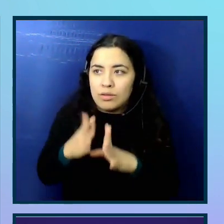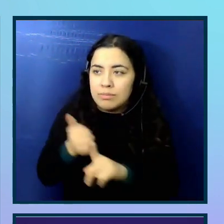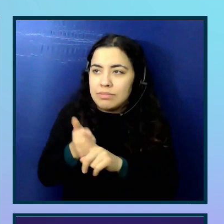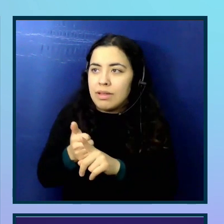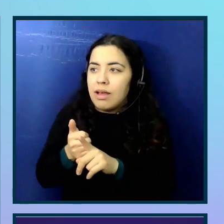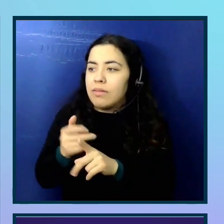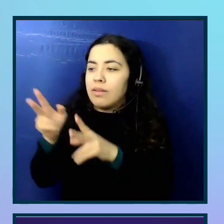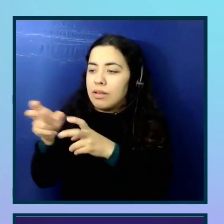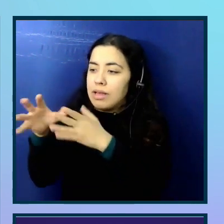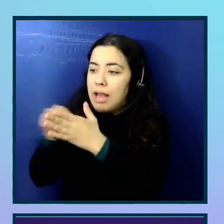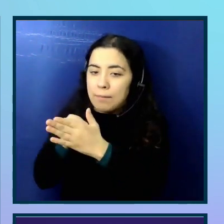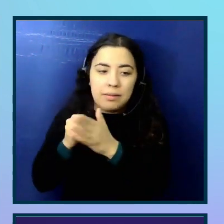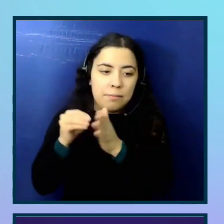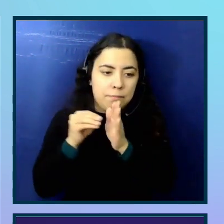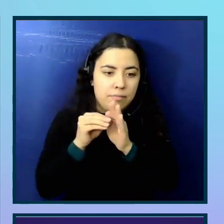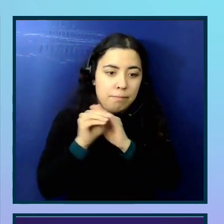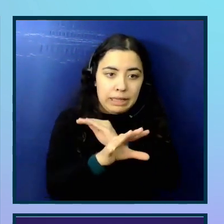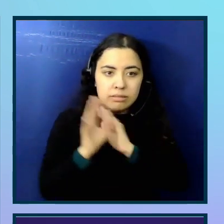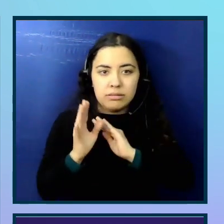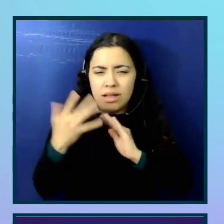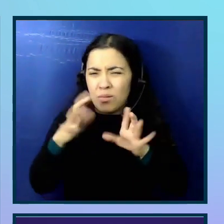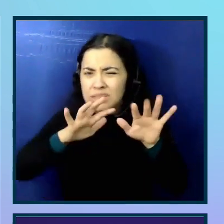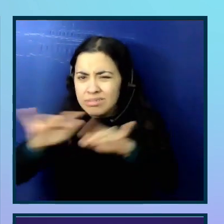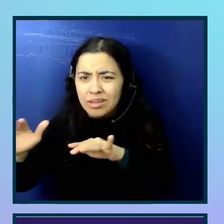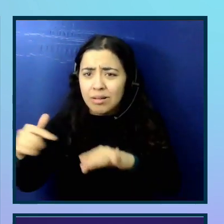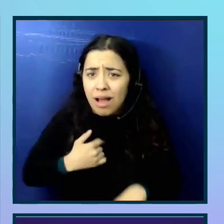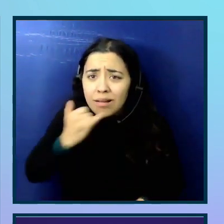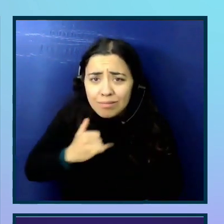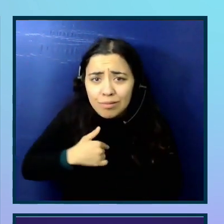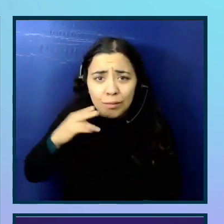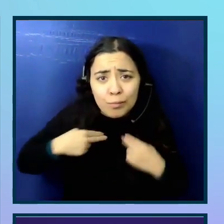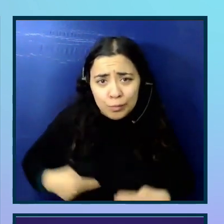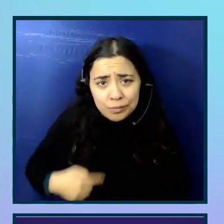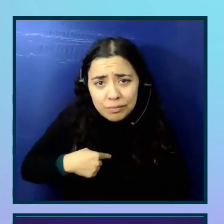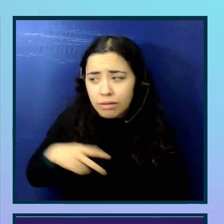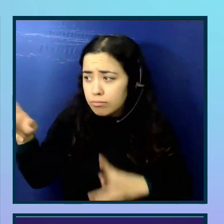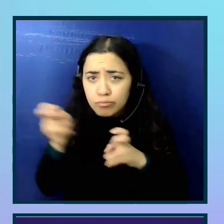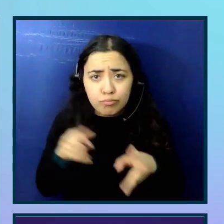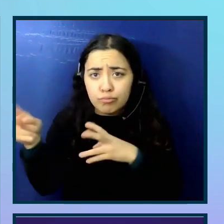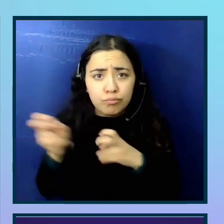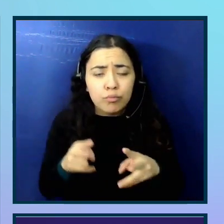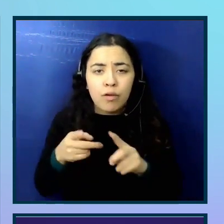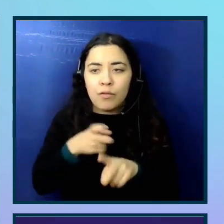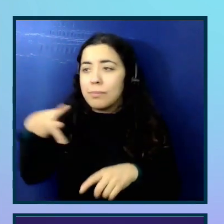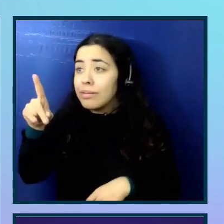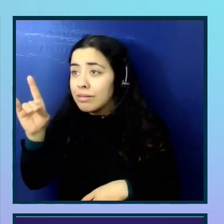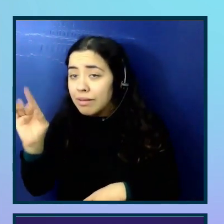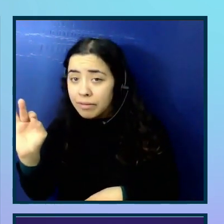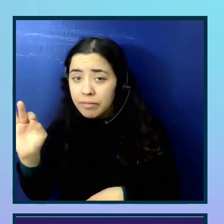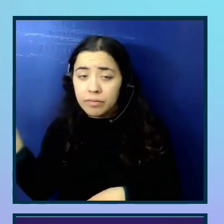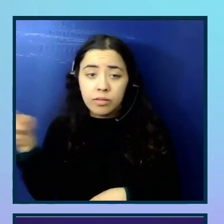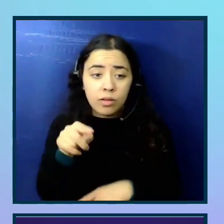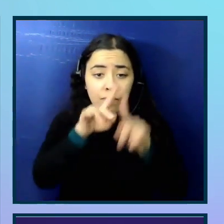form elements. I don't want to have to type things out. I'm a human. I will have error. Copy paste from a form to, from a PDF to a